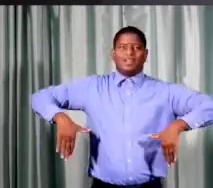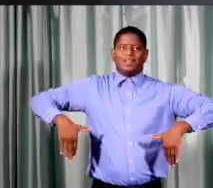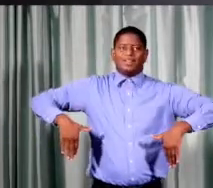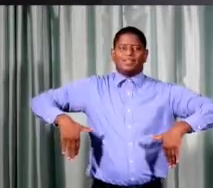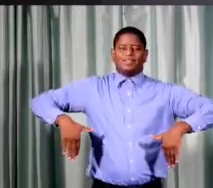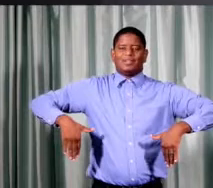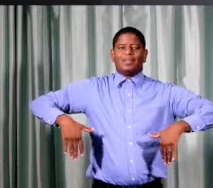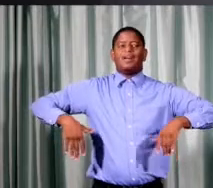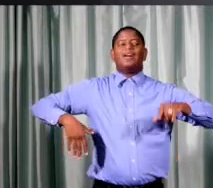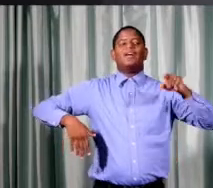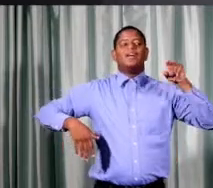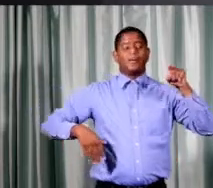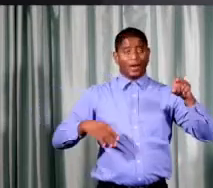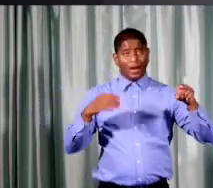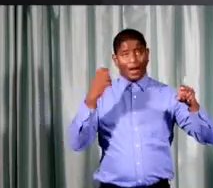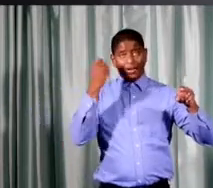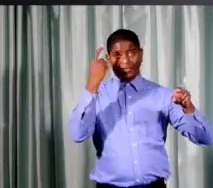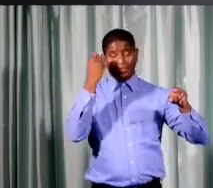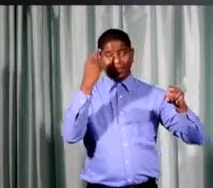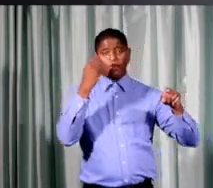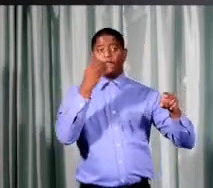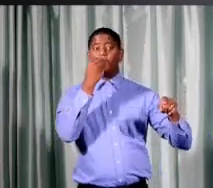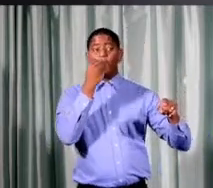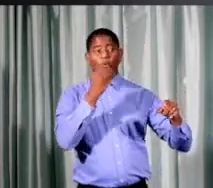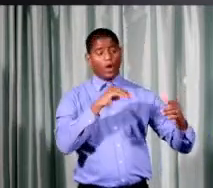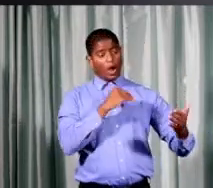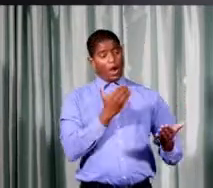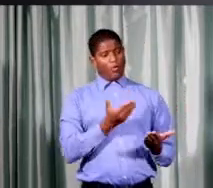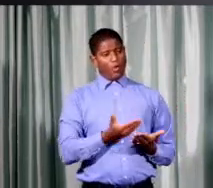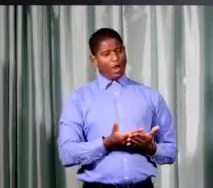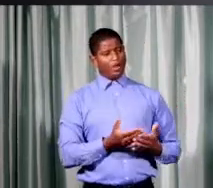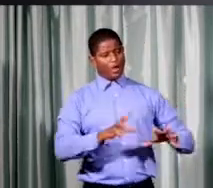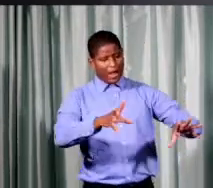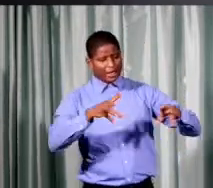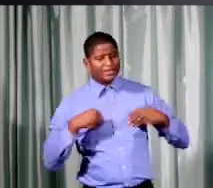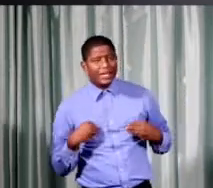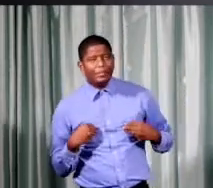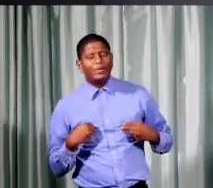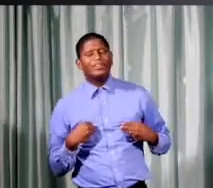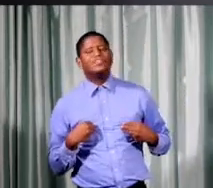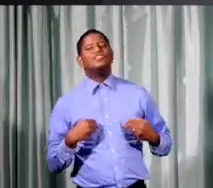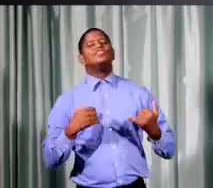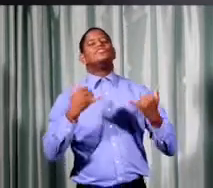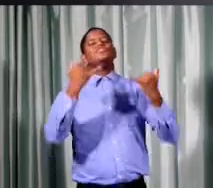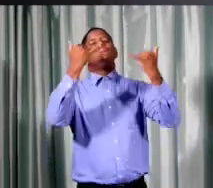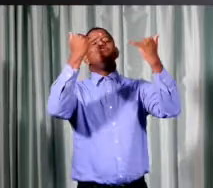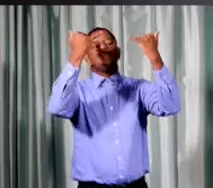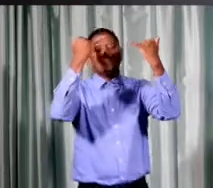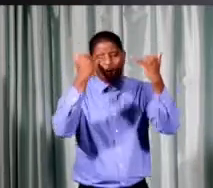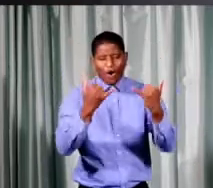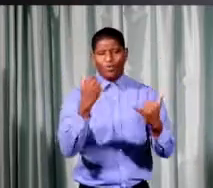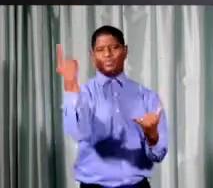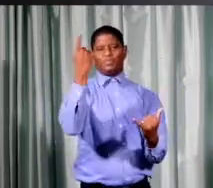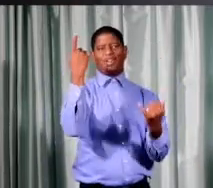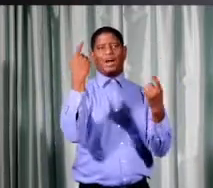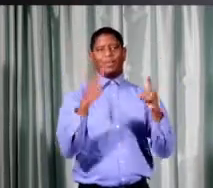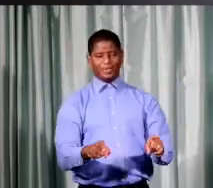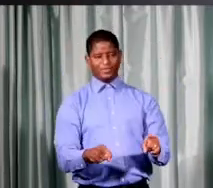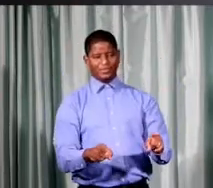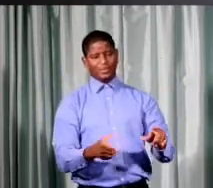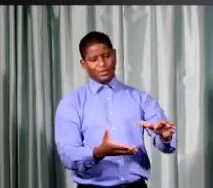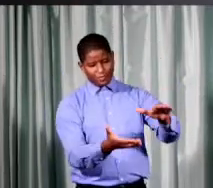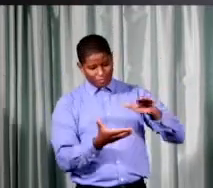accept it, now something has happened. You have gotten inventory and you owe someone